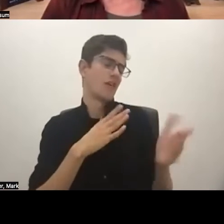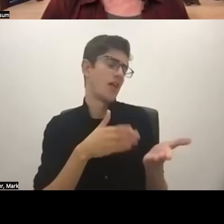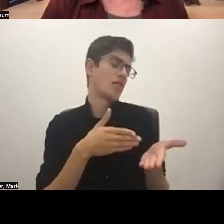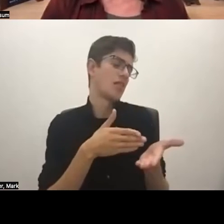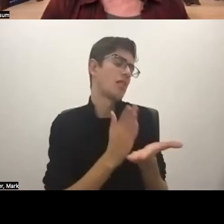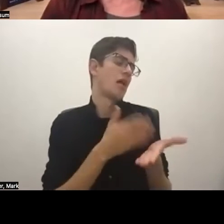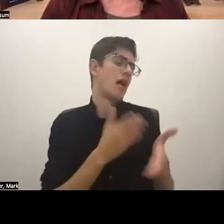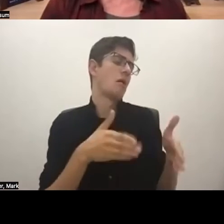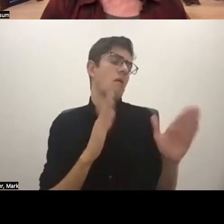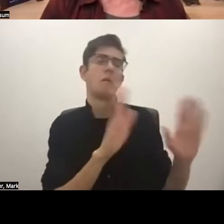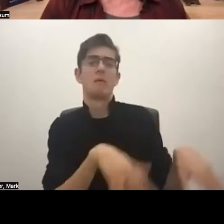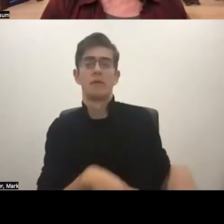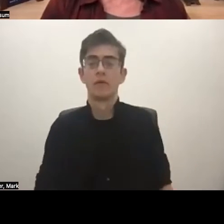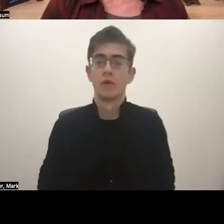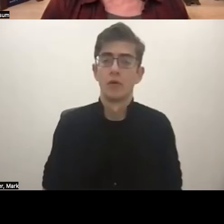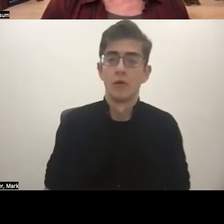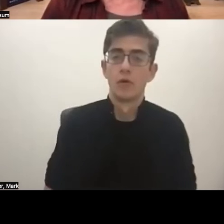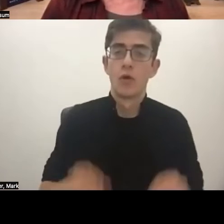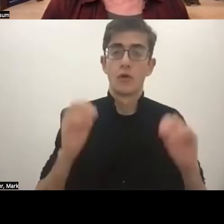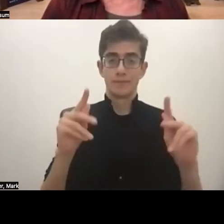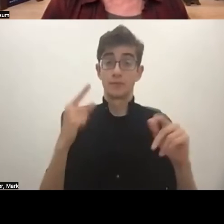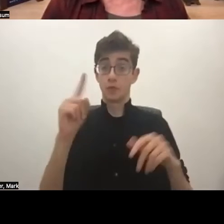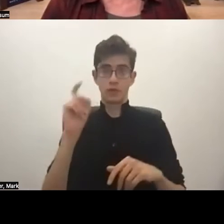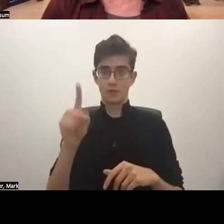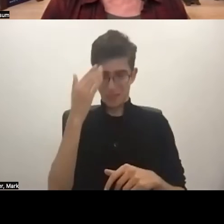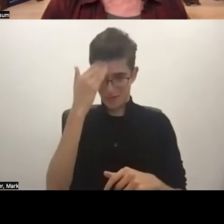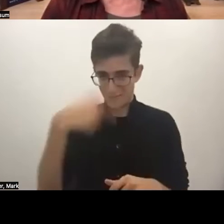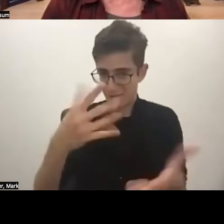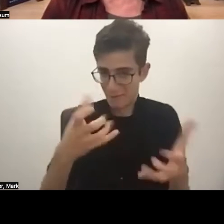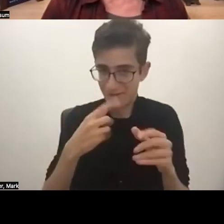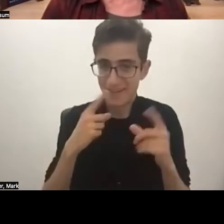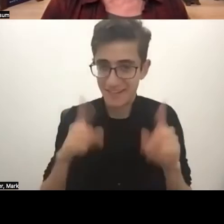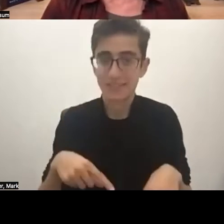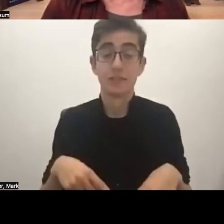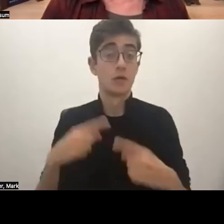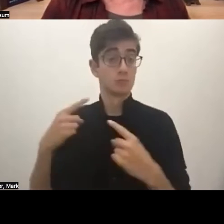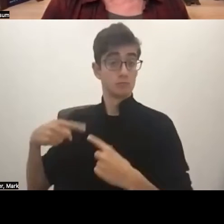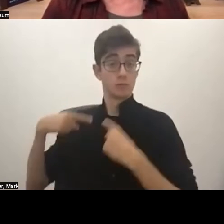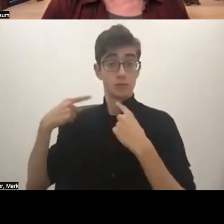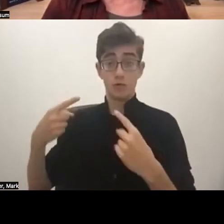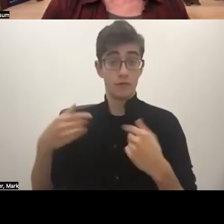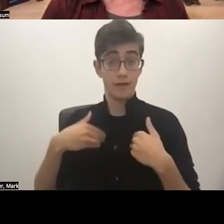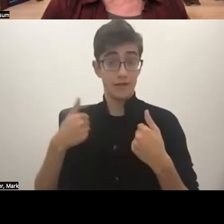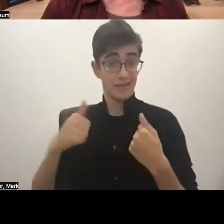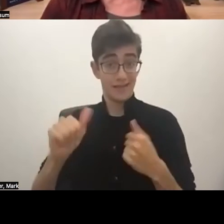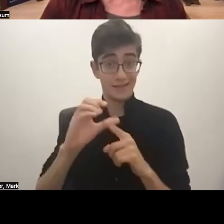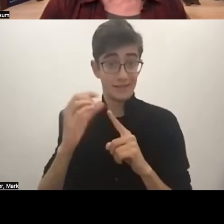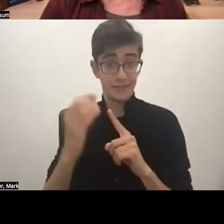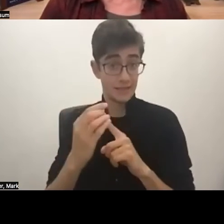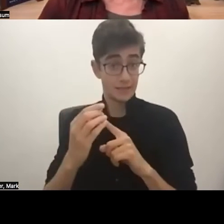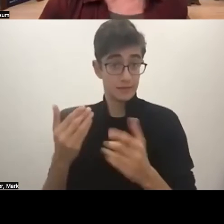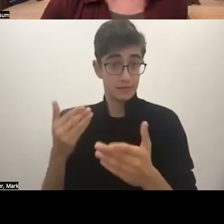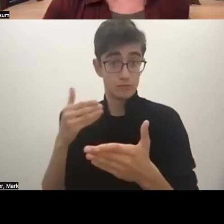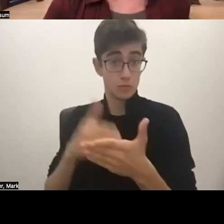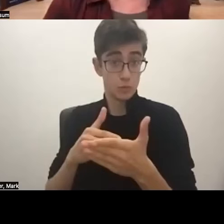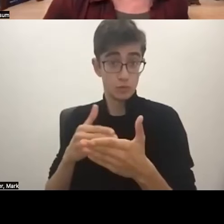Here's a question, which I know we've all want to answer. Have there been any cases filed thus far in New York using the Environmental